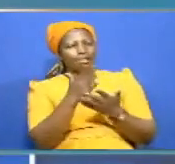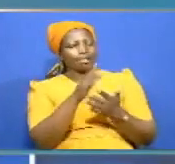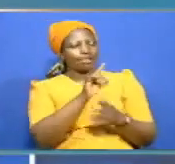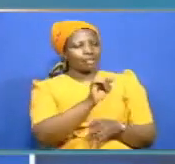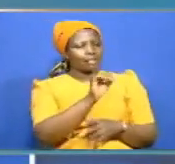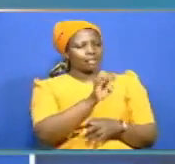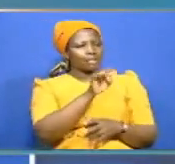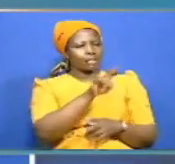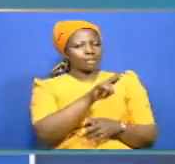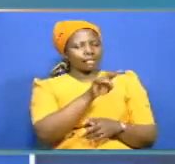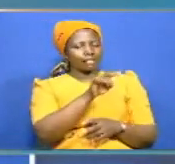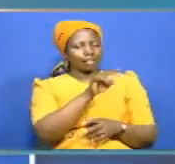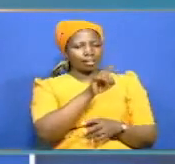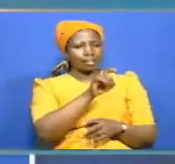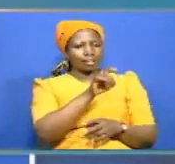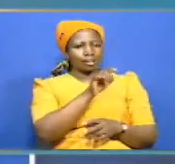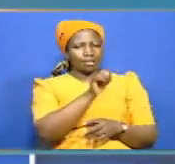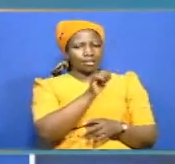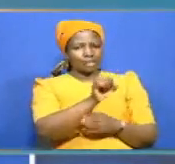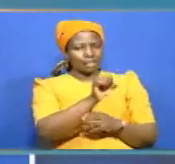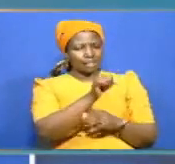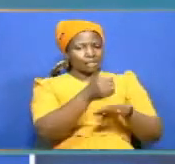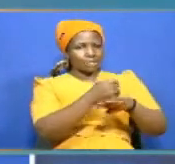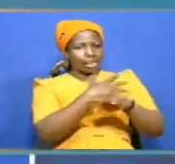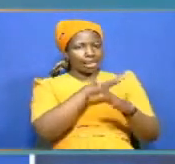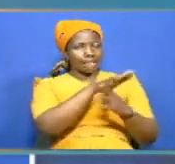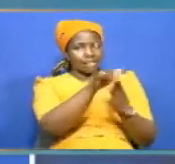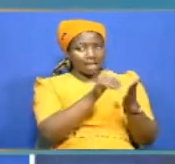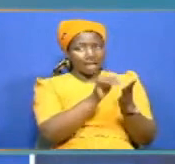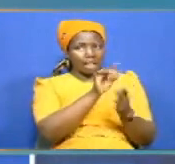Cancer Center is one of the elite